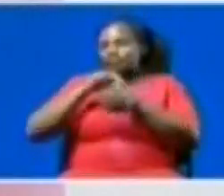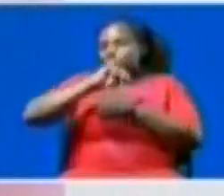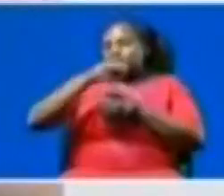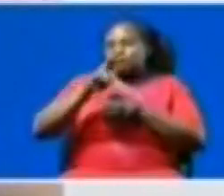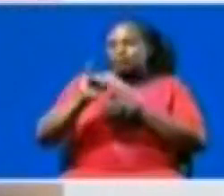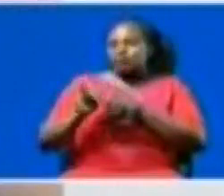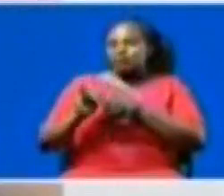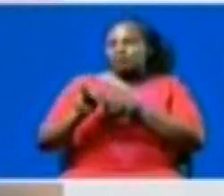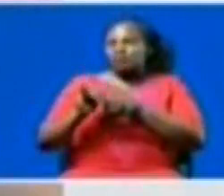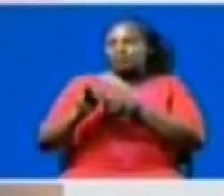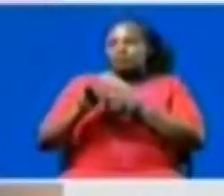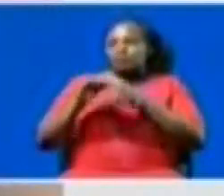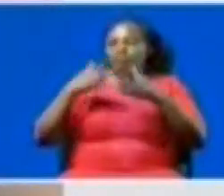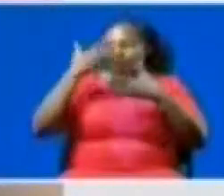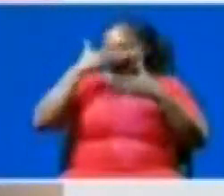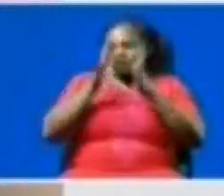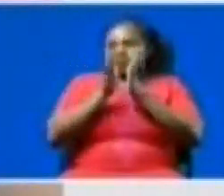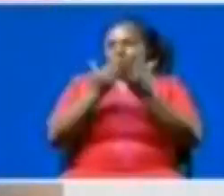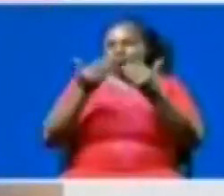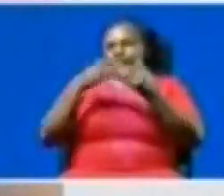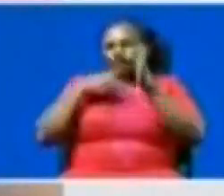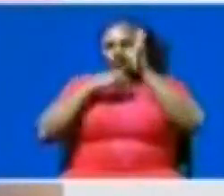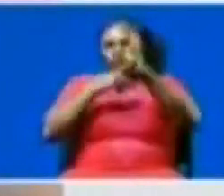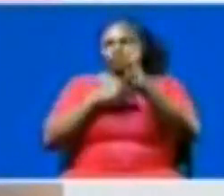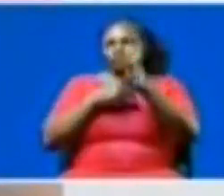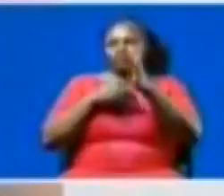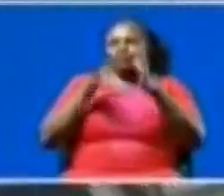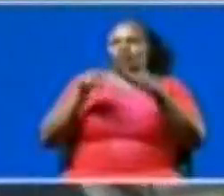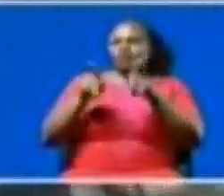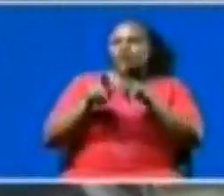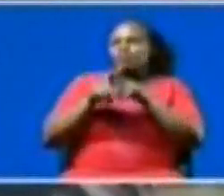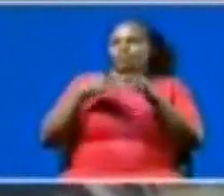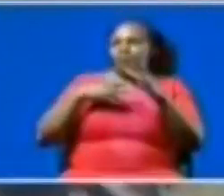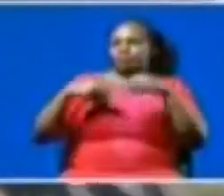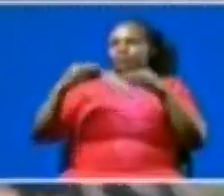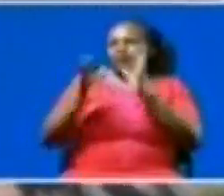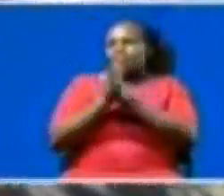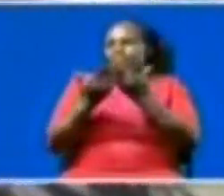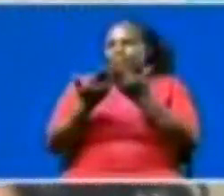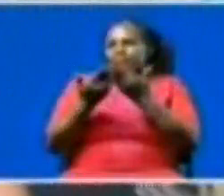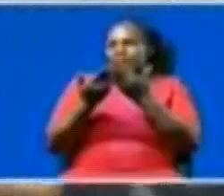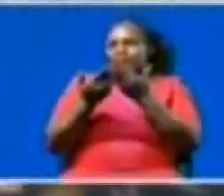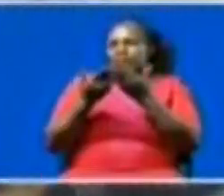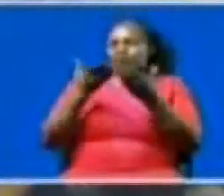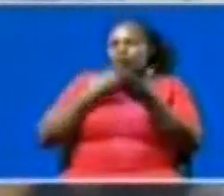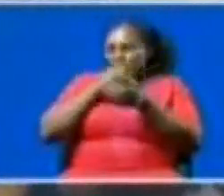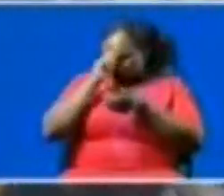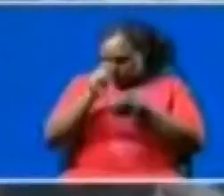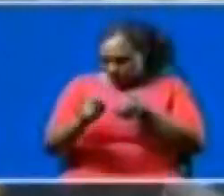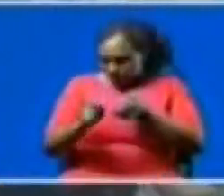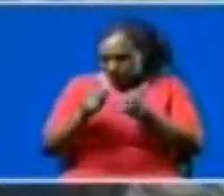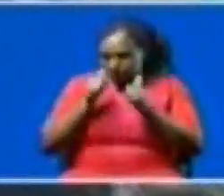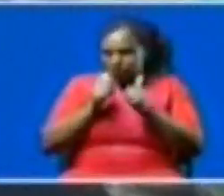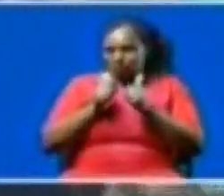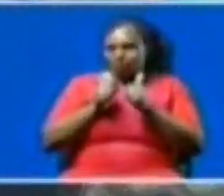used the buzz created by her Facebook Live shave to push for the sale of this book, written in her honor, and to